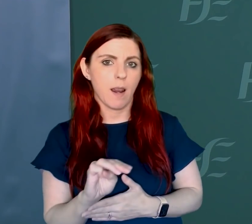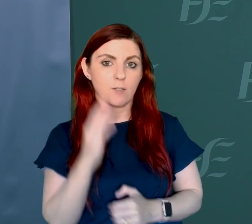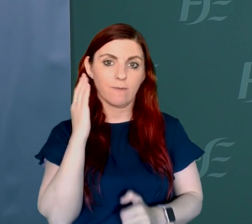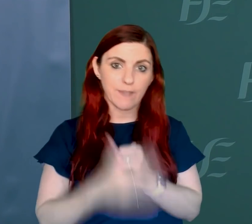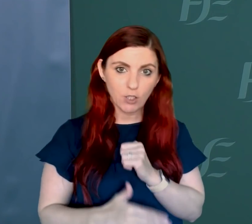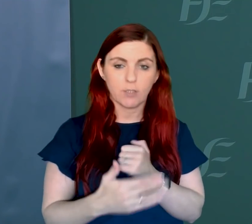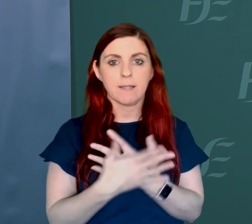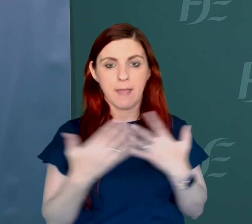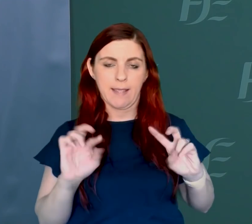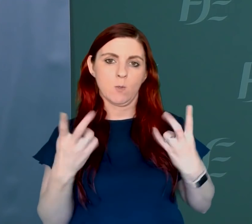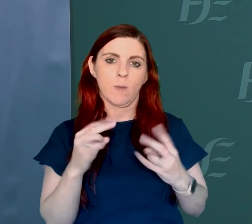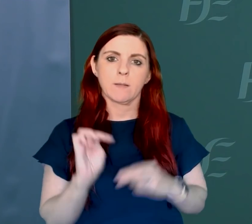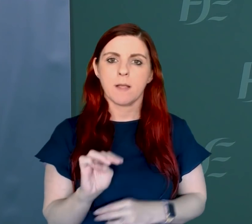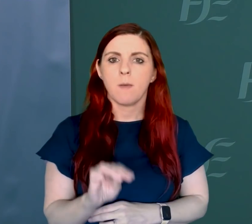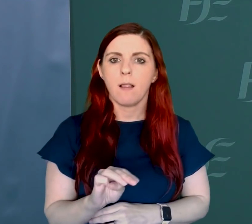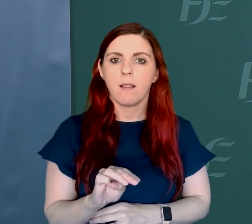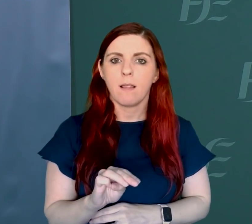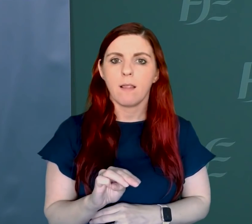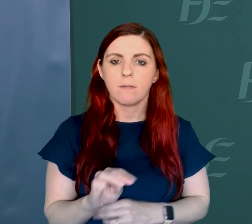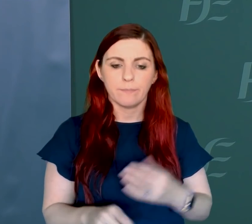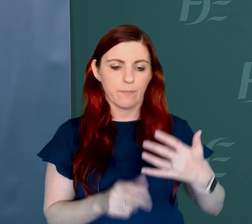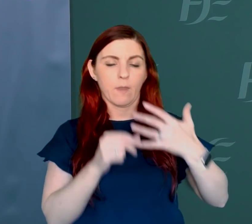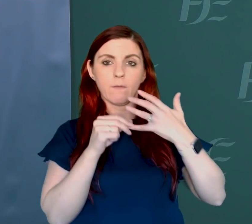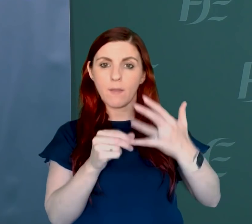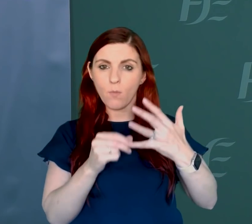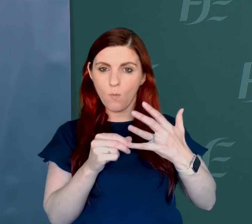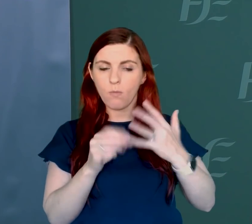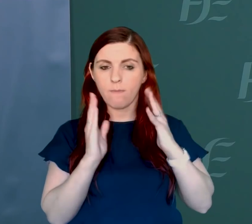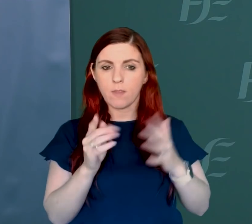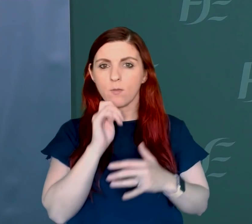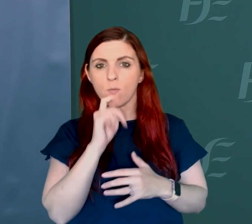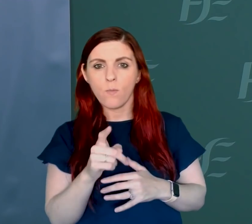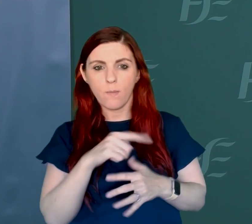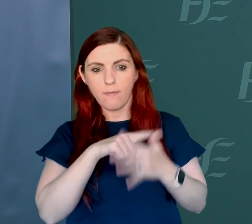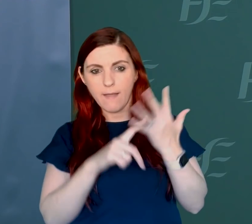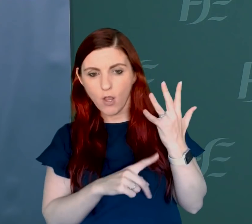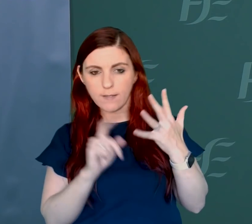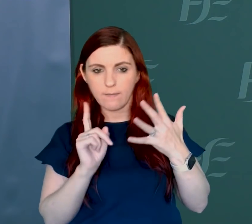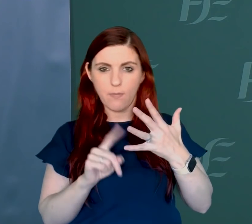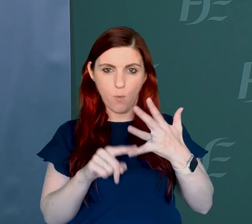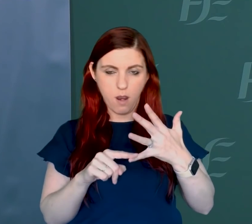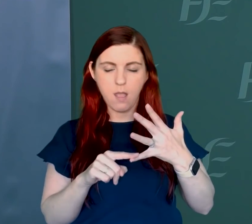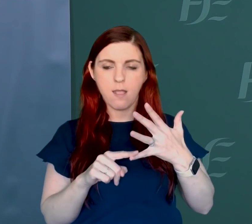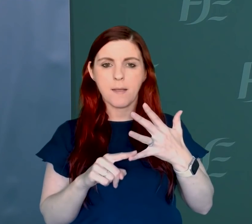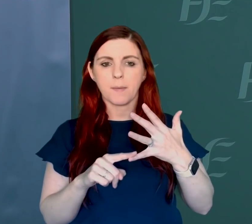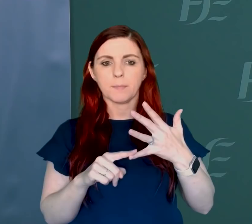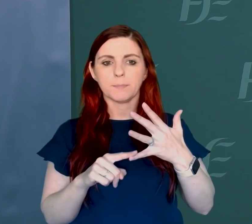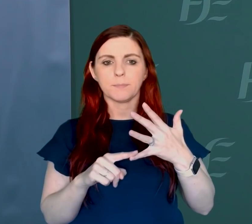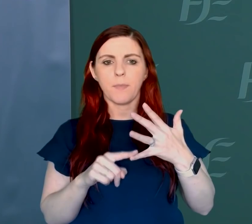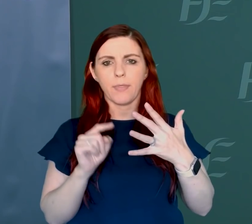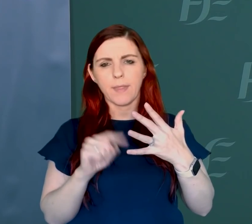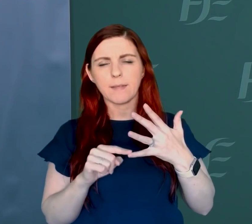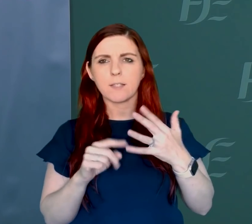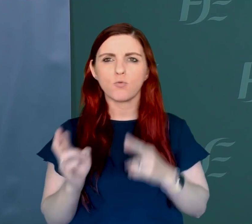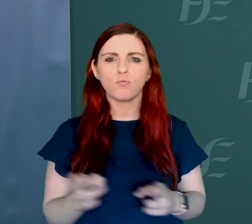possible. Finally is the fifth measure, which is set out to you in terms of the 5 areas we're putting some actions in. And it is to